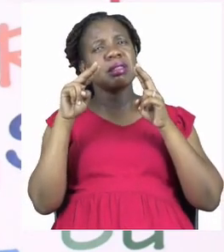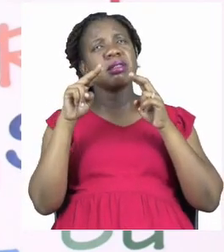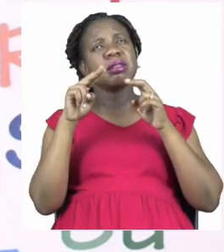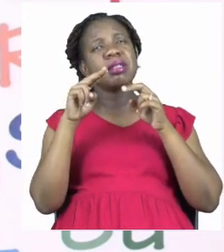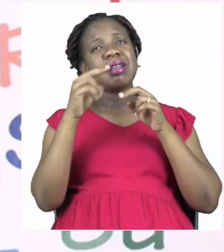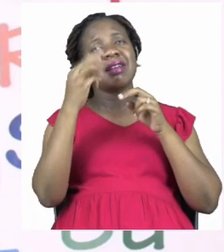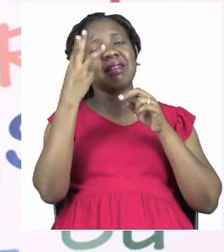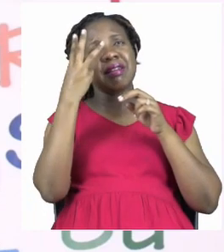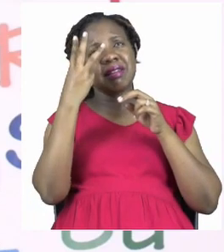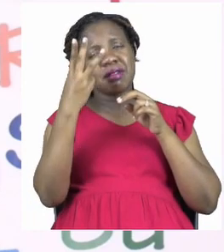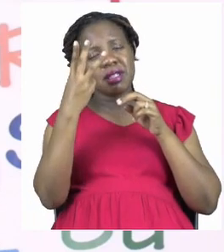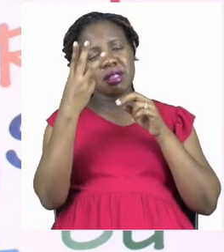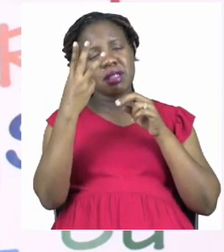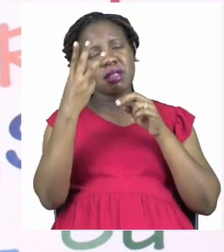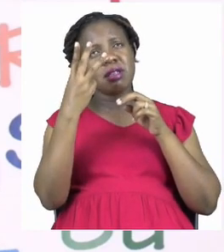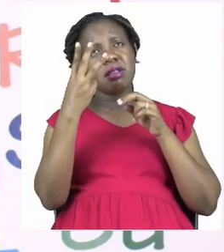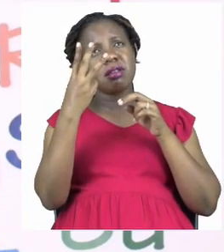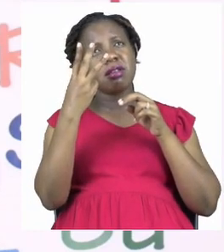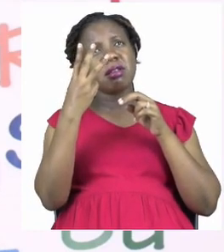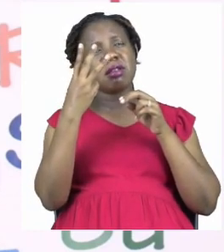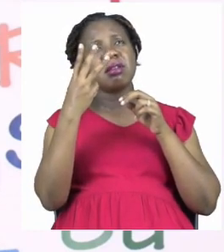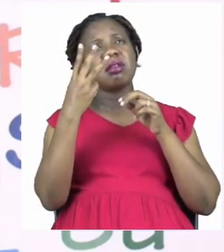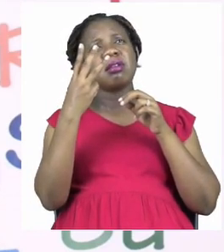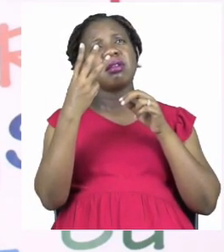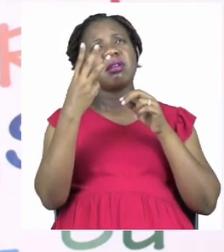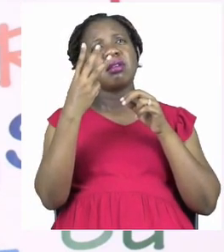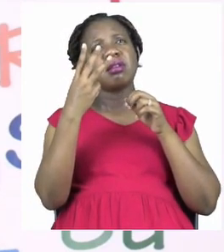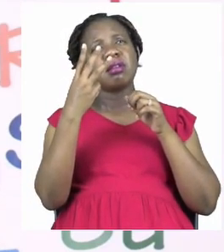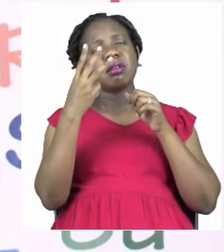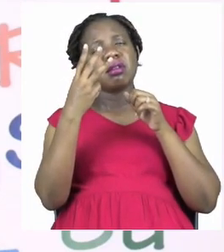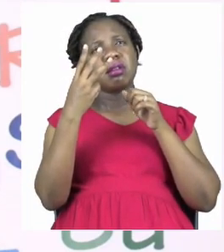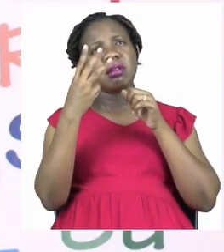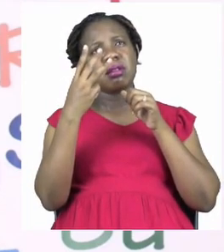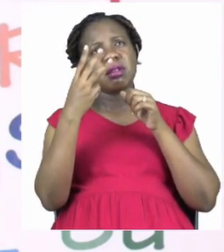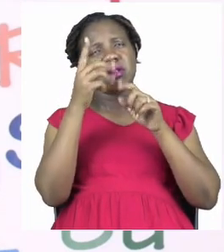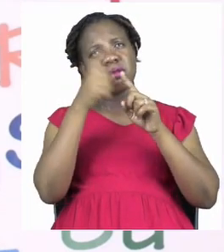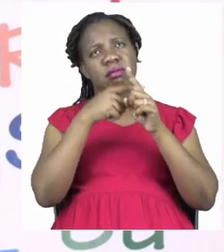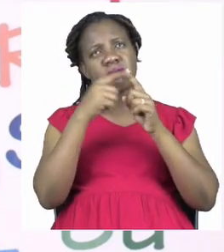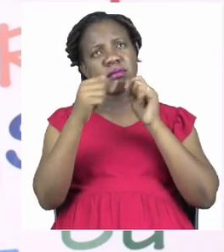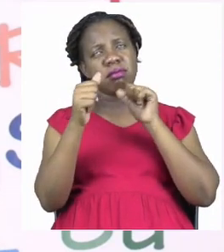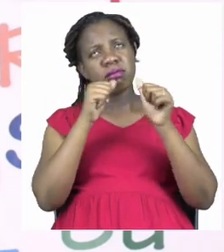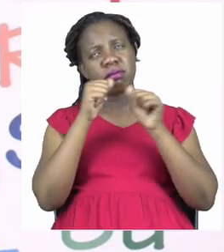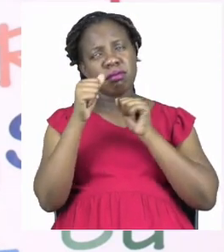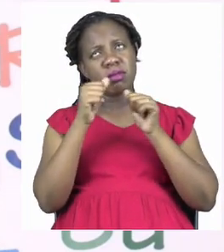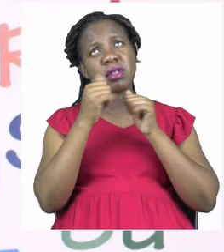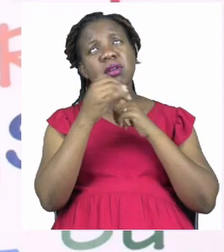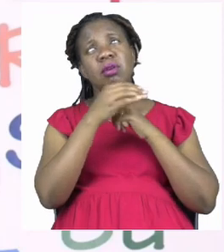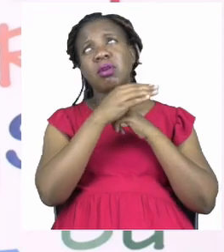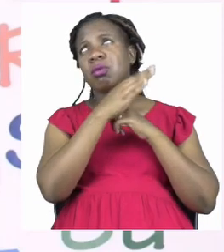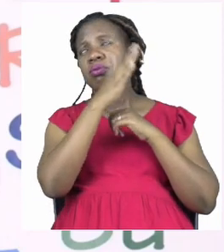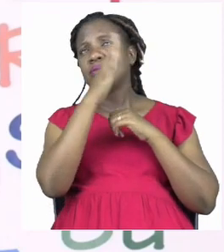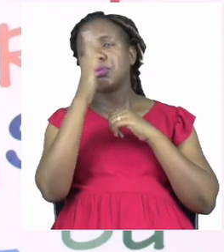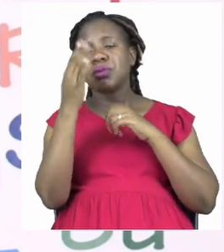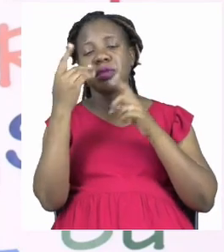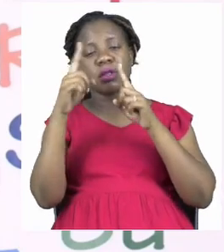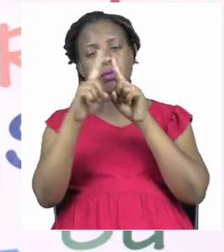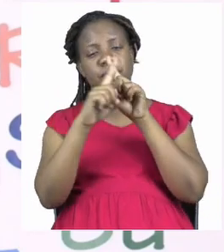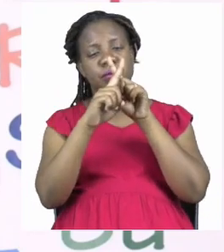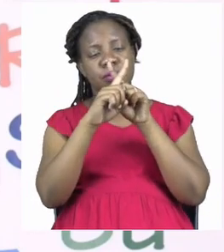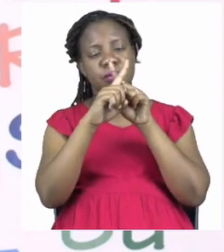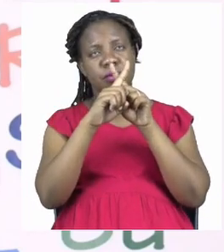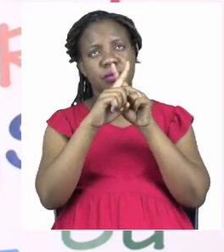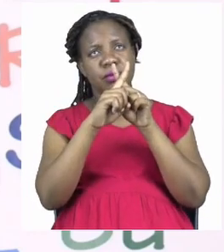multiplication. Or multiplication is repeated addition. That's what it is. So instead of